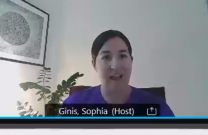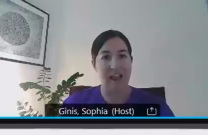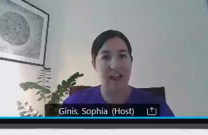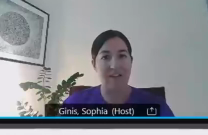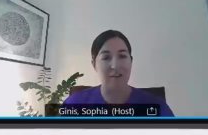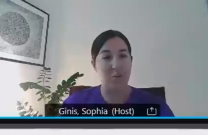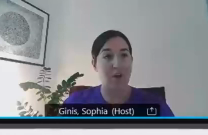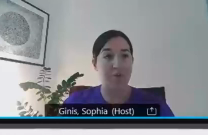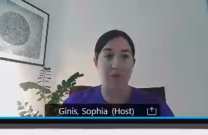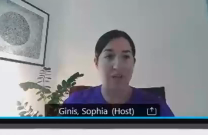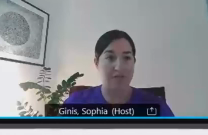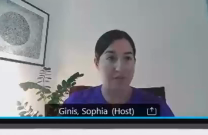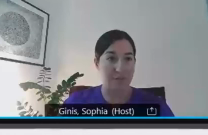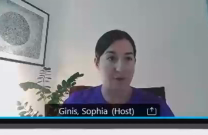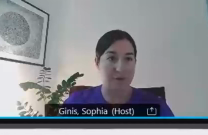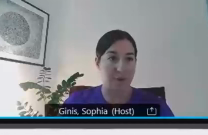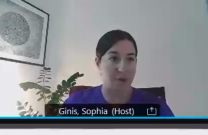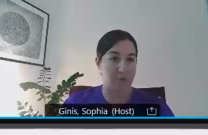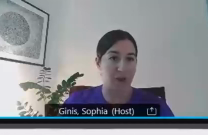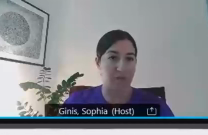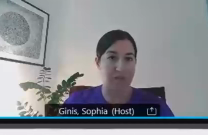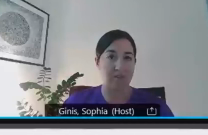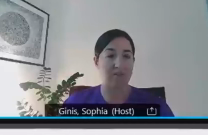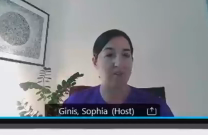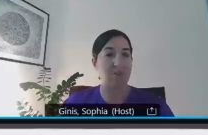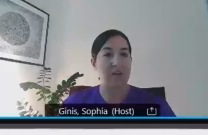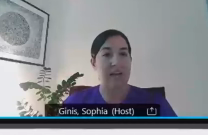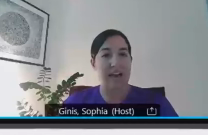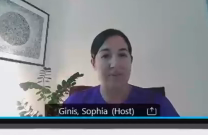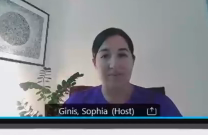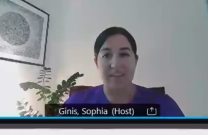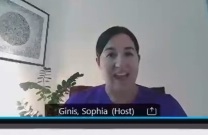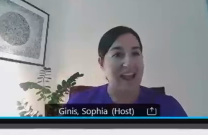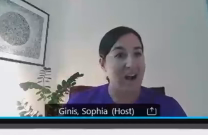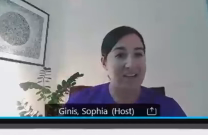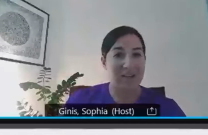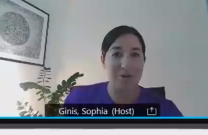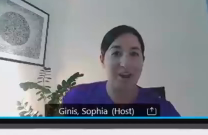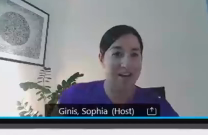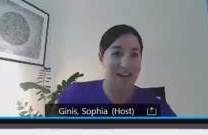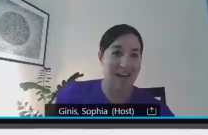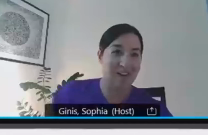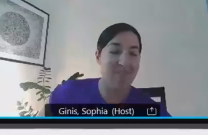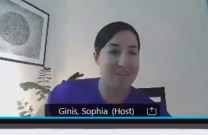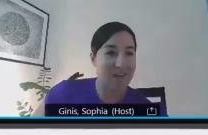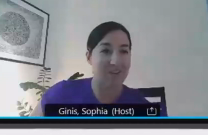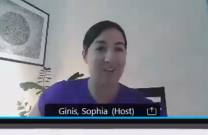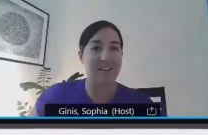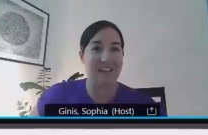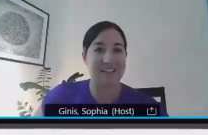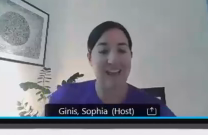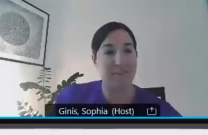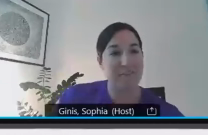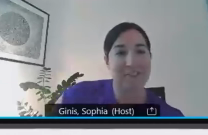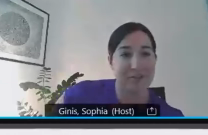activities. And we also really love some of the small group conversations. So hang out in a community garden, have a